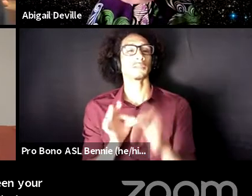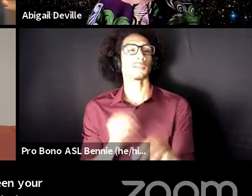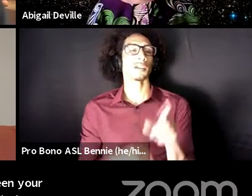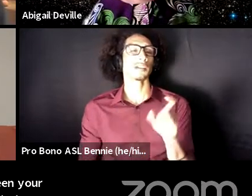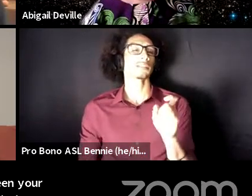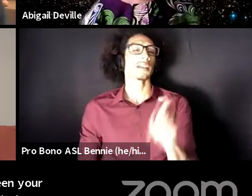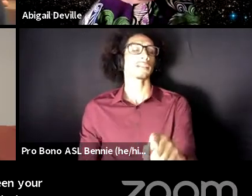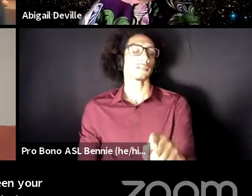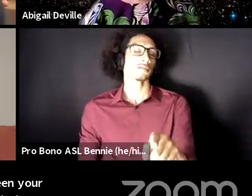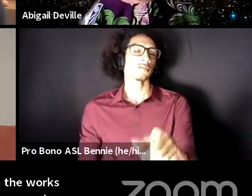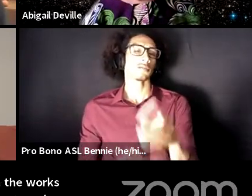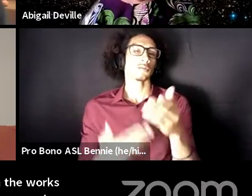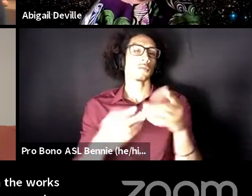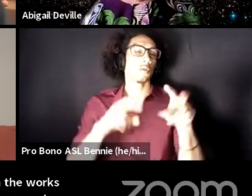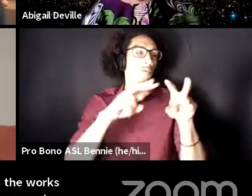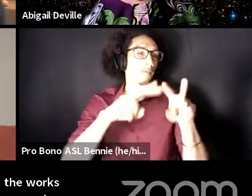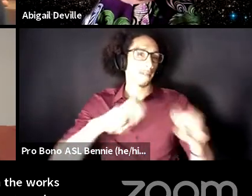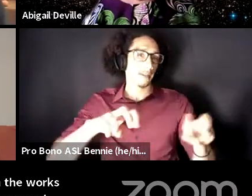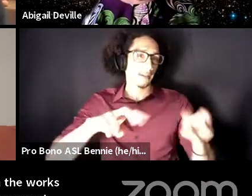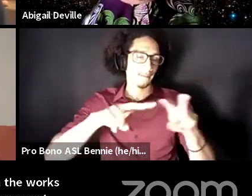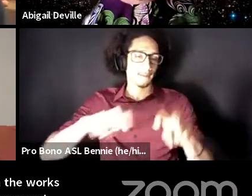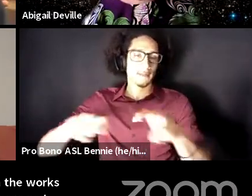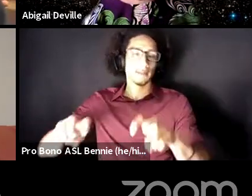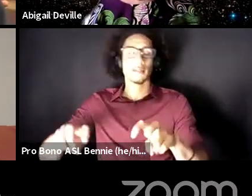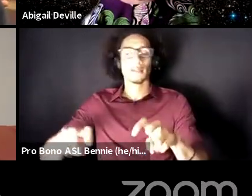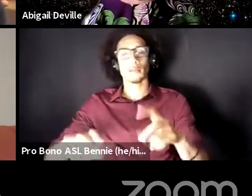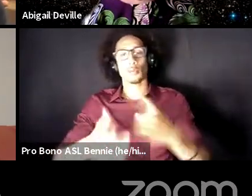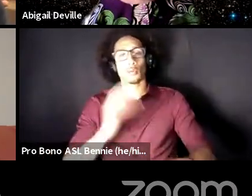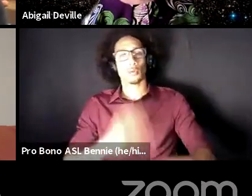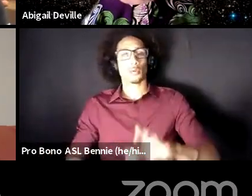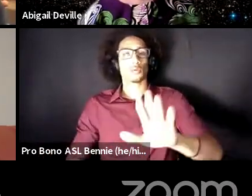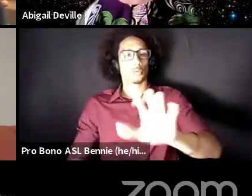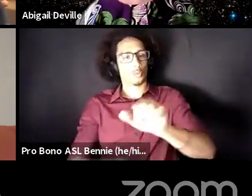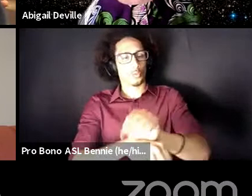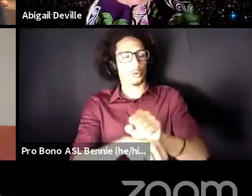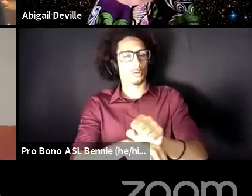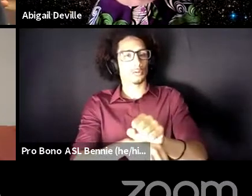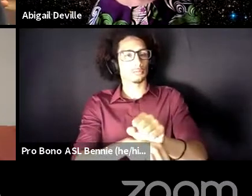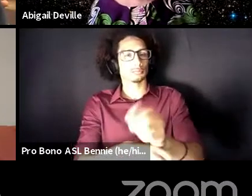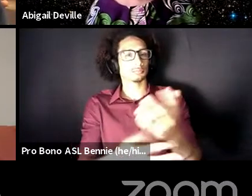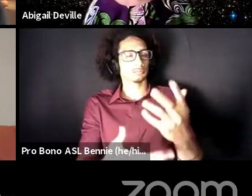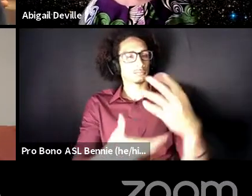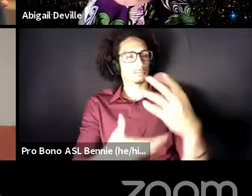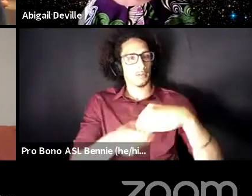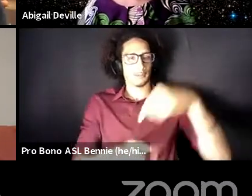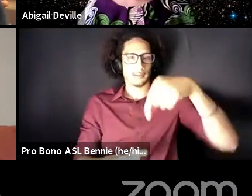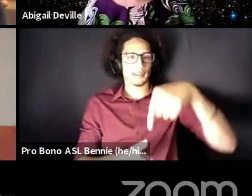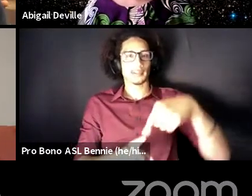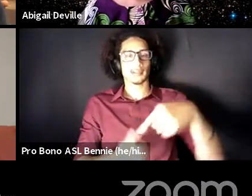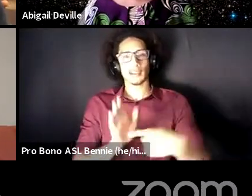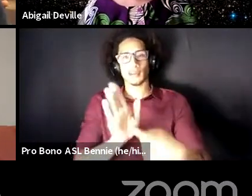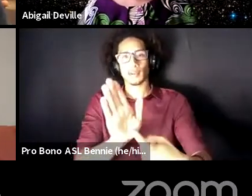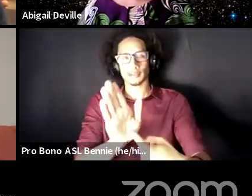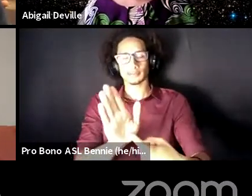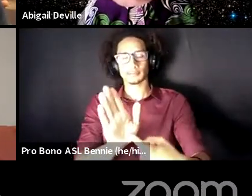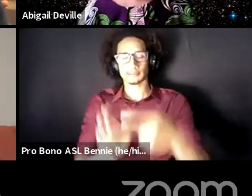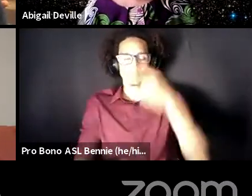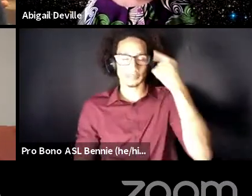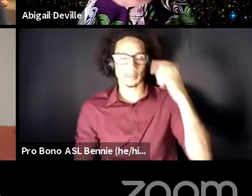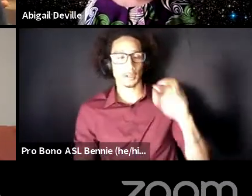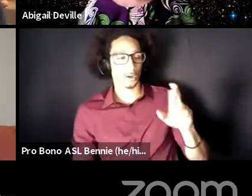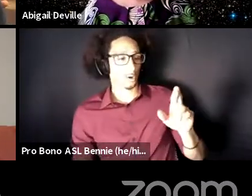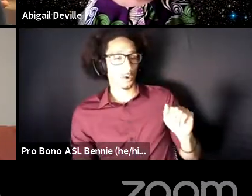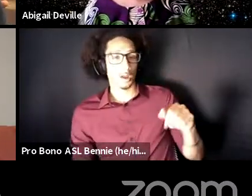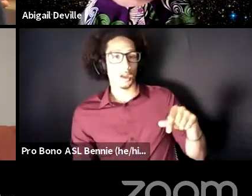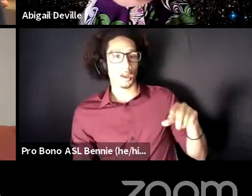on the work that you have in this exhibition. As Raquel and Micheline said, this project sort of comes with